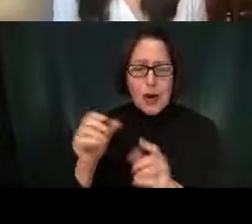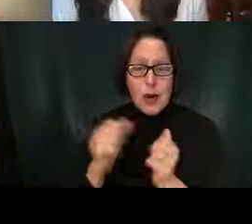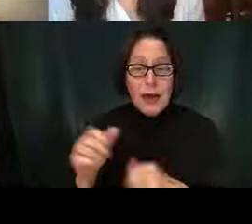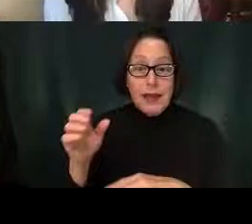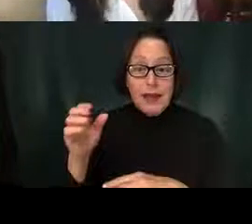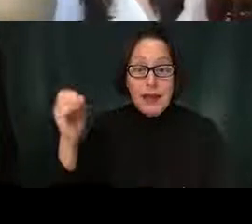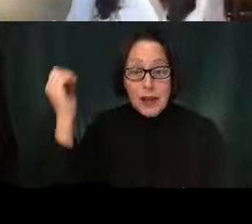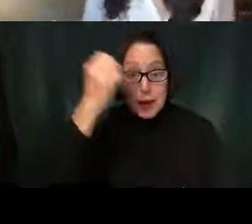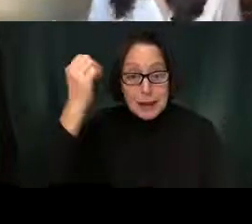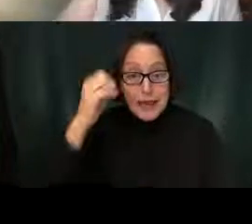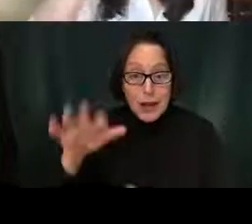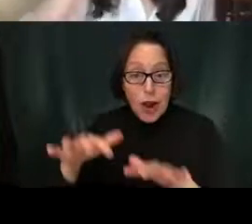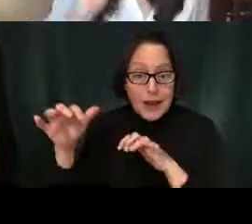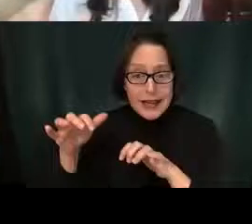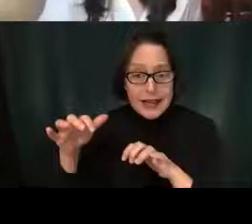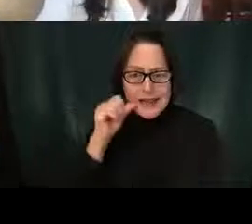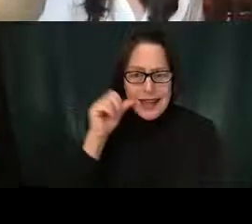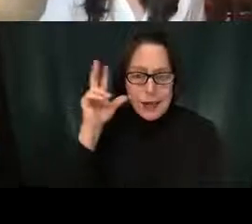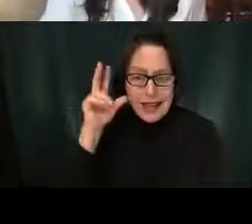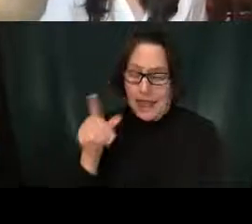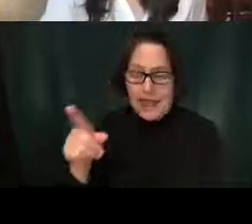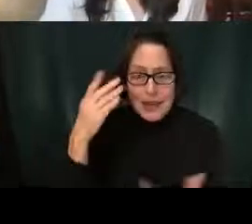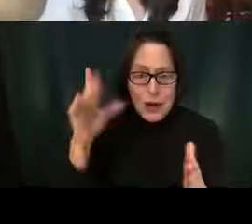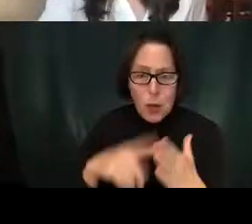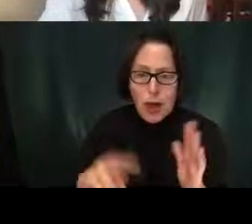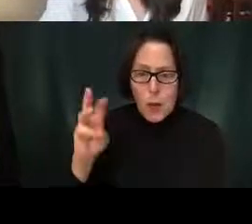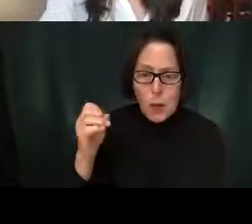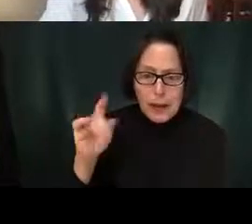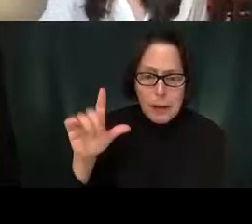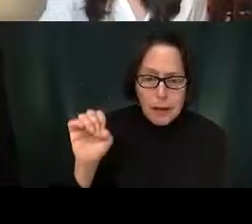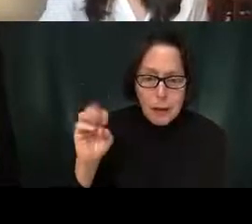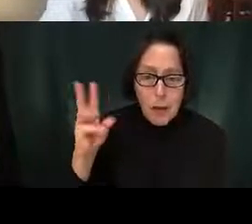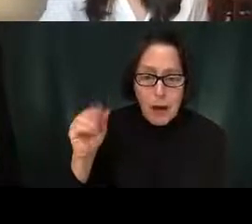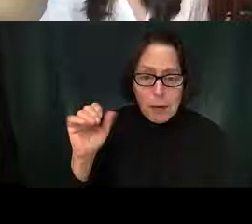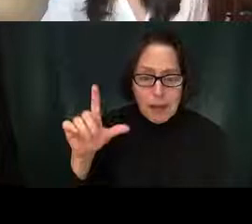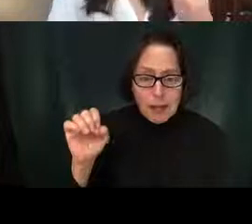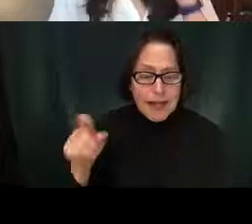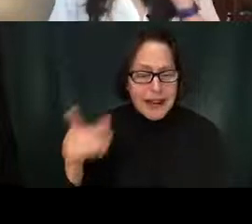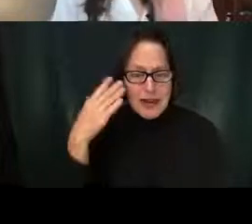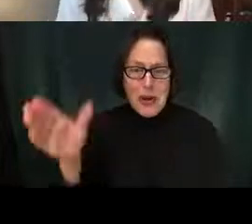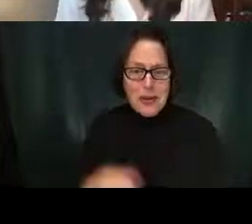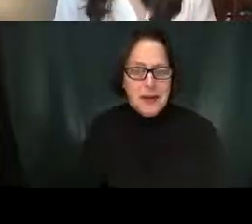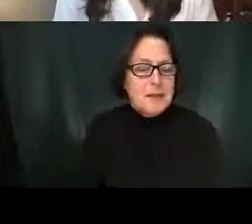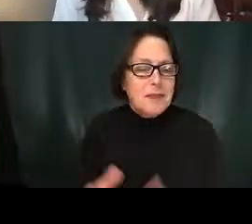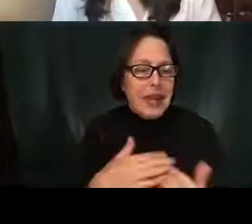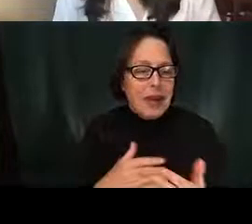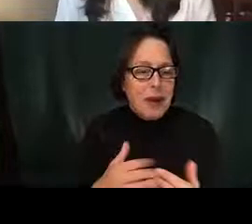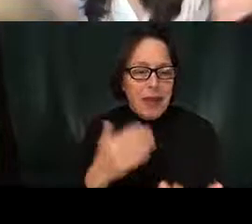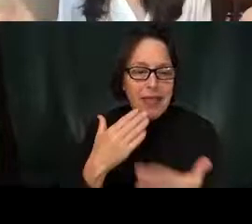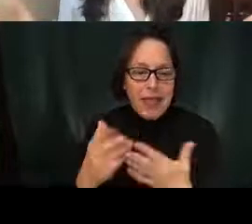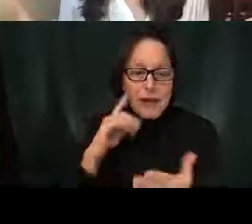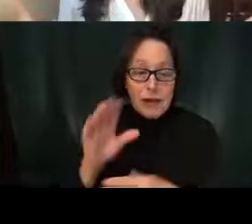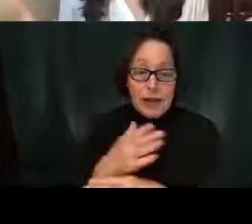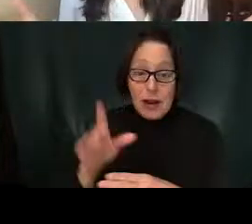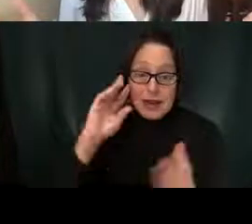Weeble Wobble was. So that was interesting. And great, thanks for sharing your intentions. I also want to